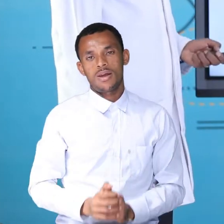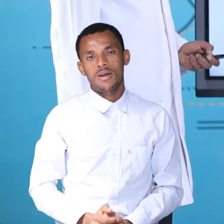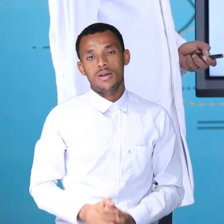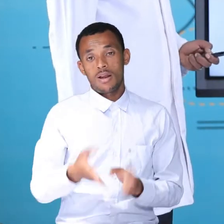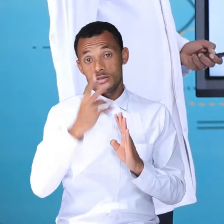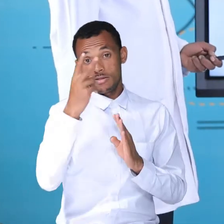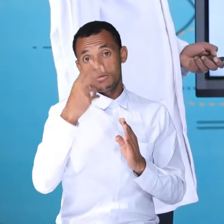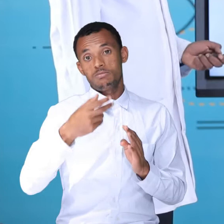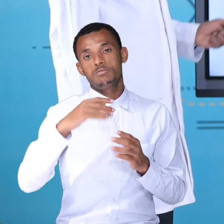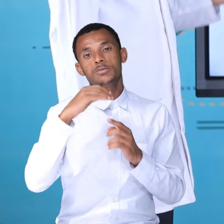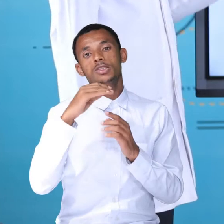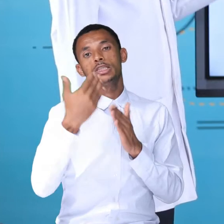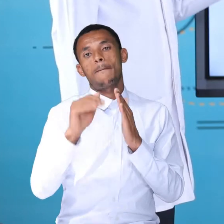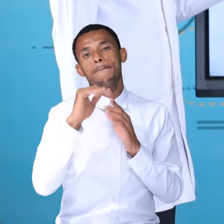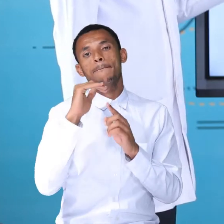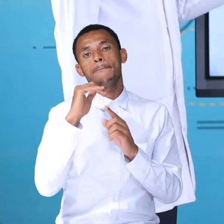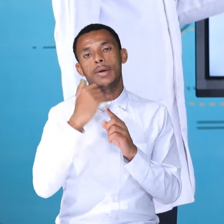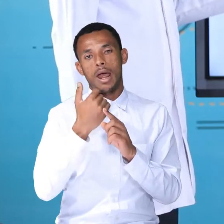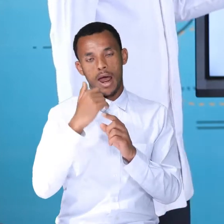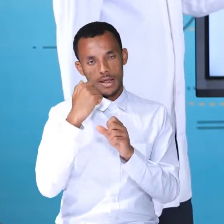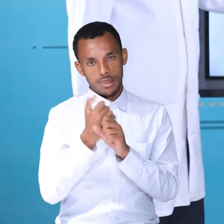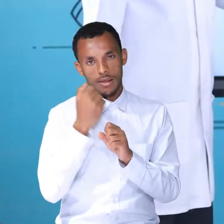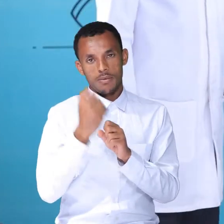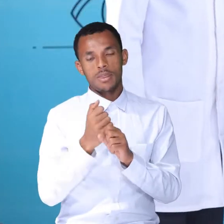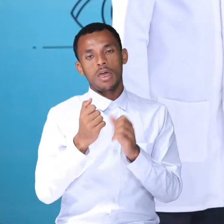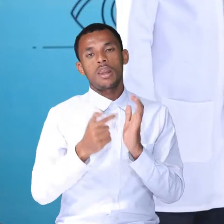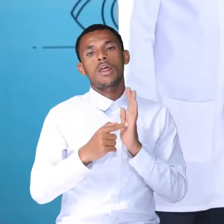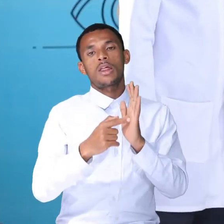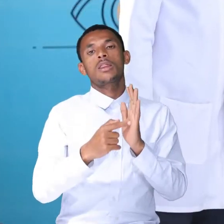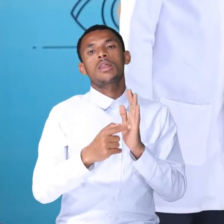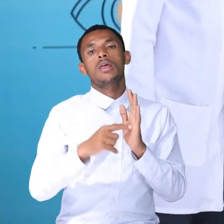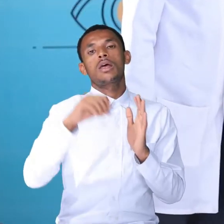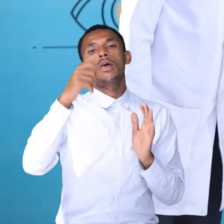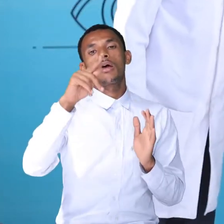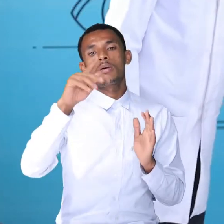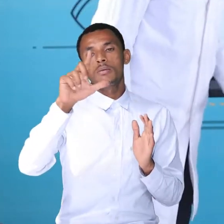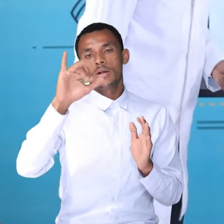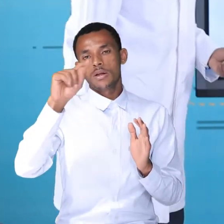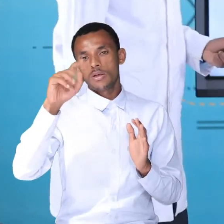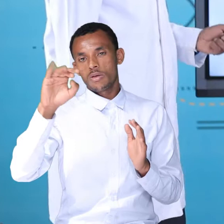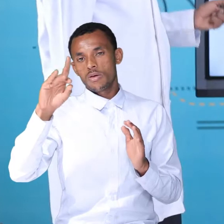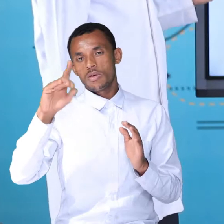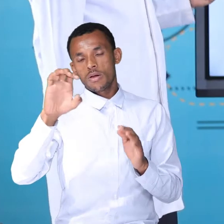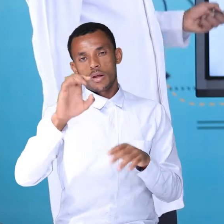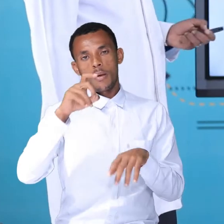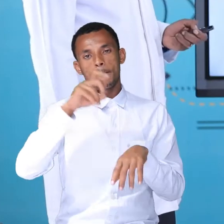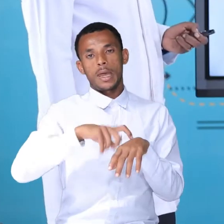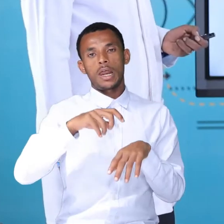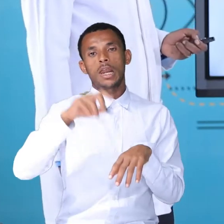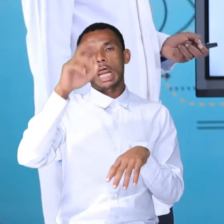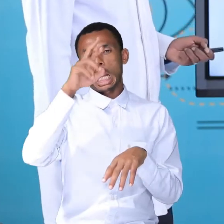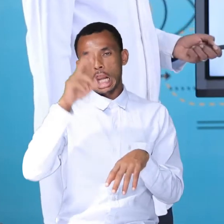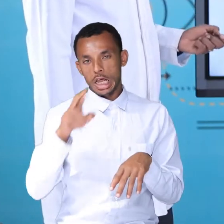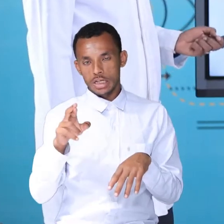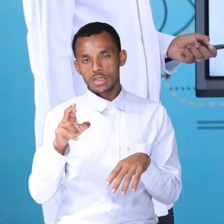Let us see some activities. Indicate the amplitude, period, phase shift, and range of the